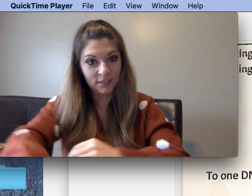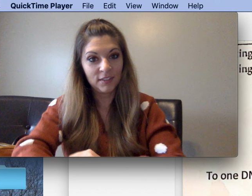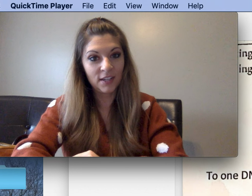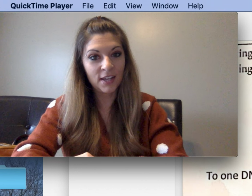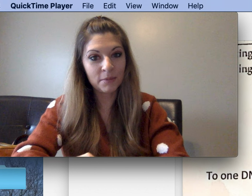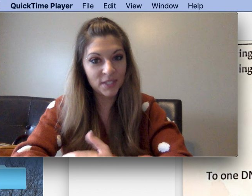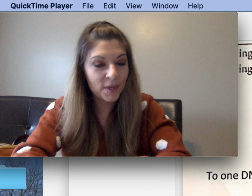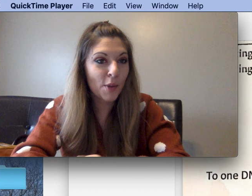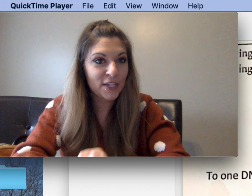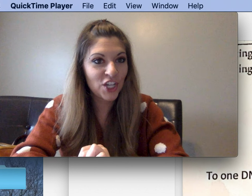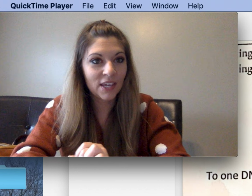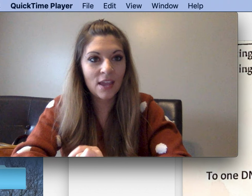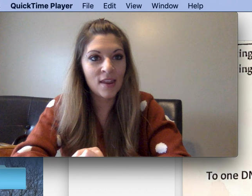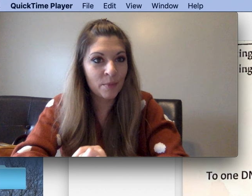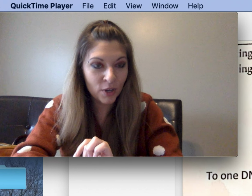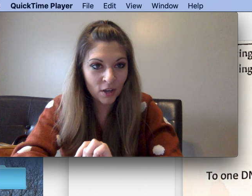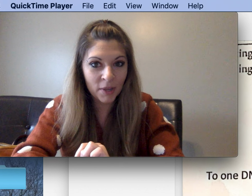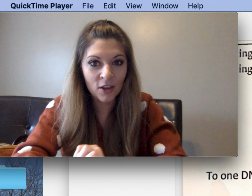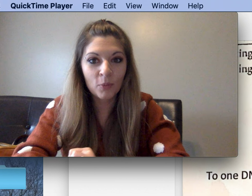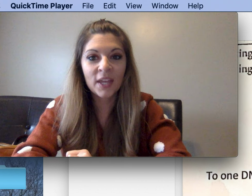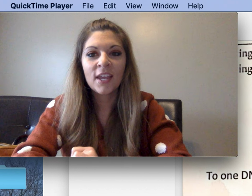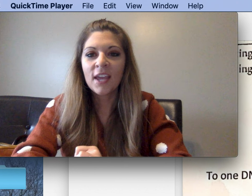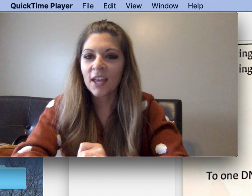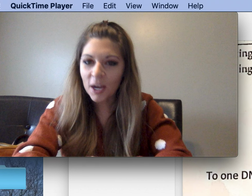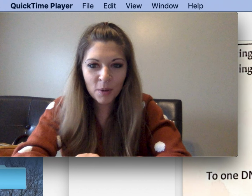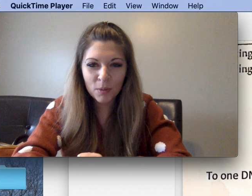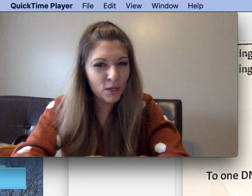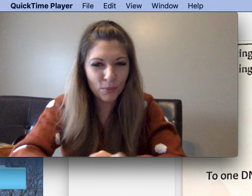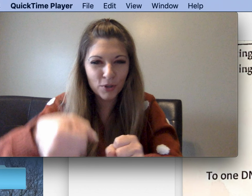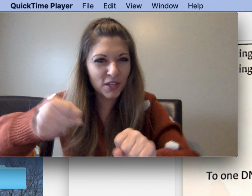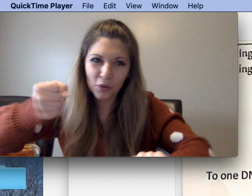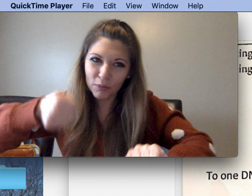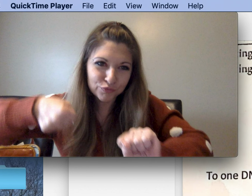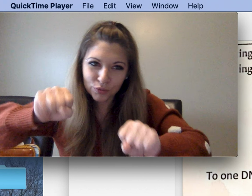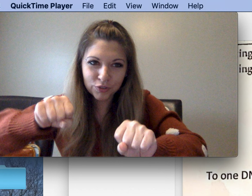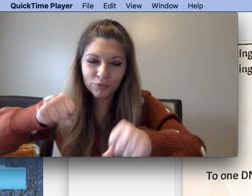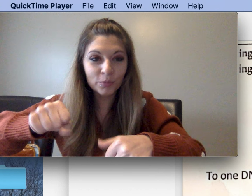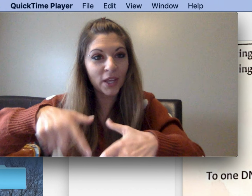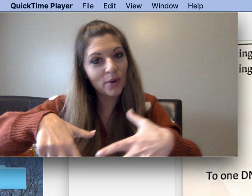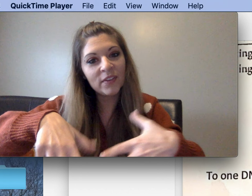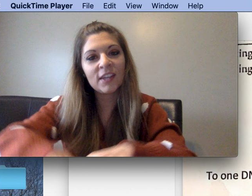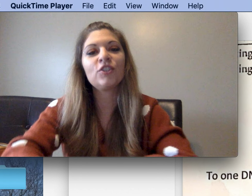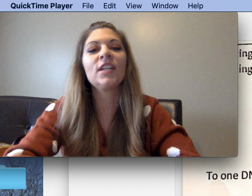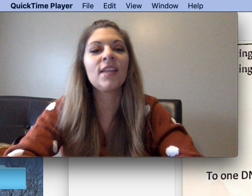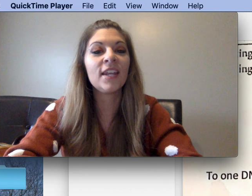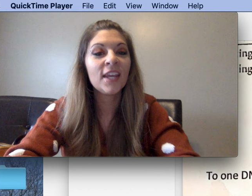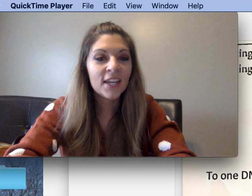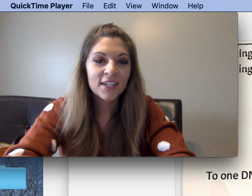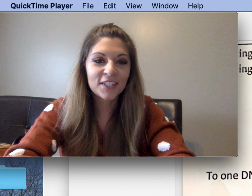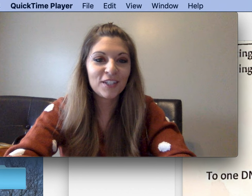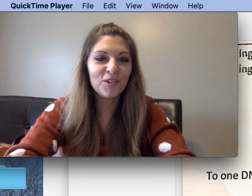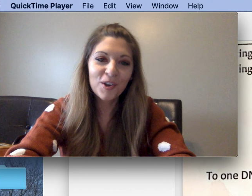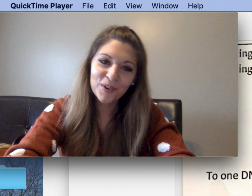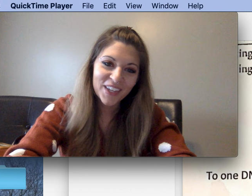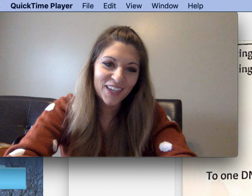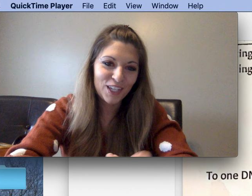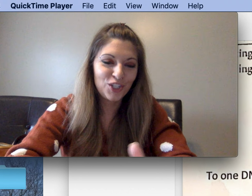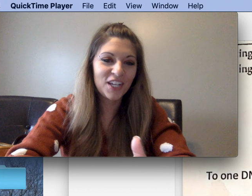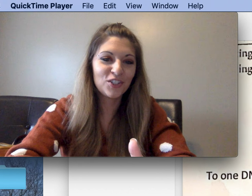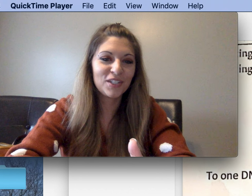man, and I'm zipping up my jacket, and I'm putting on my helmet, and I'm on my motorcycle, and I'm vroom, vroom, vroom, like revving the engine, and then next thing you